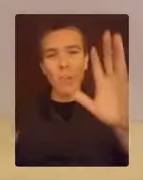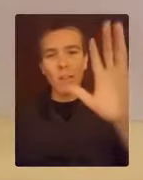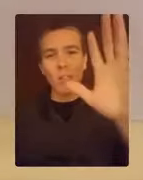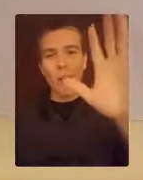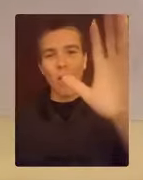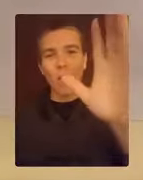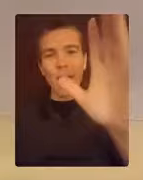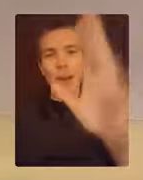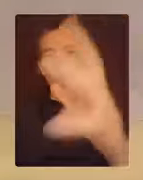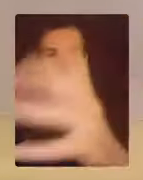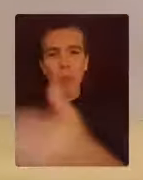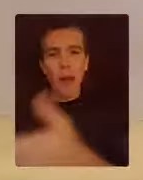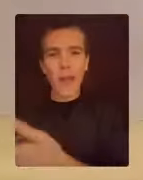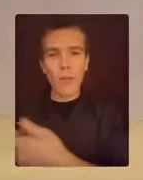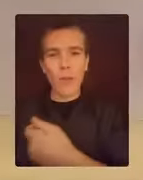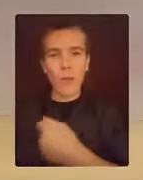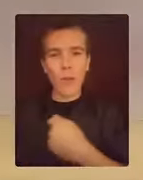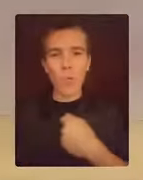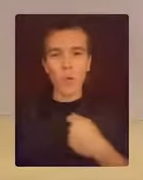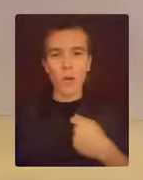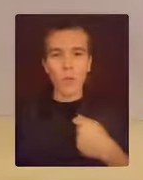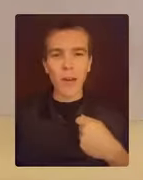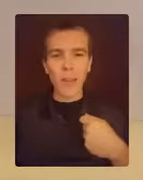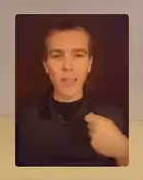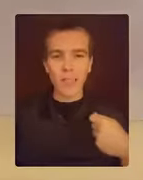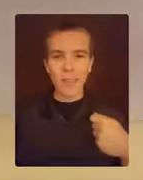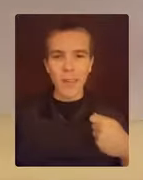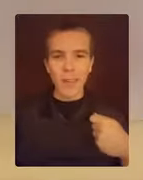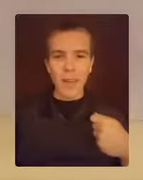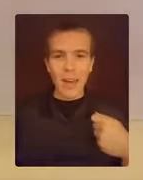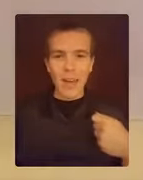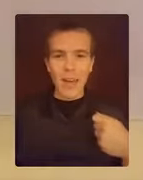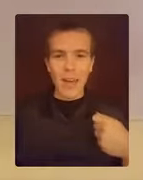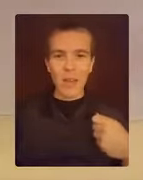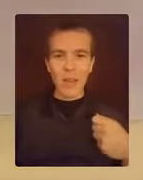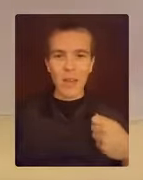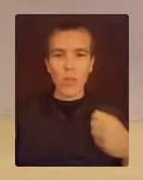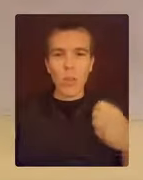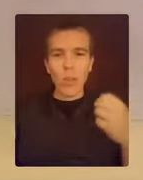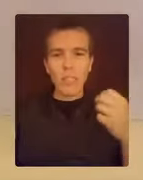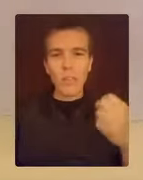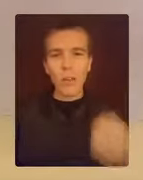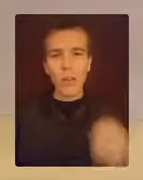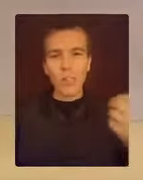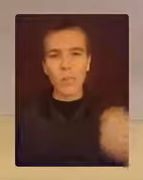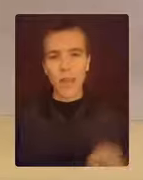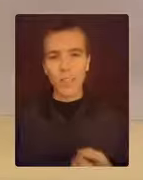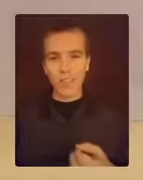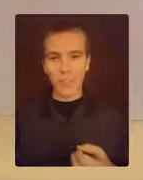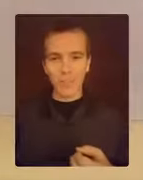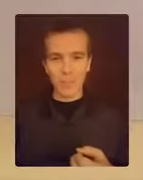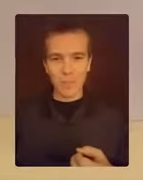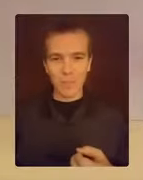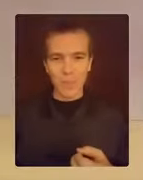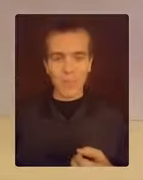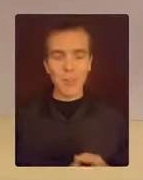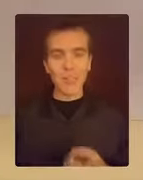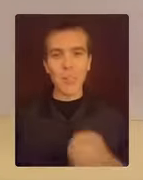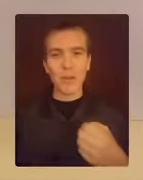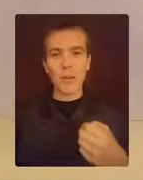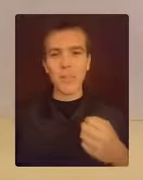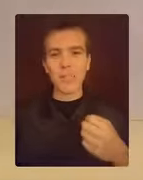and reached out and put my hand through the Aurora Borealis. You can experience magic.